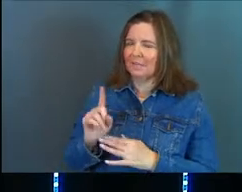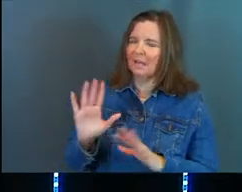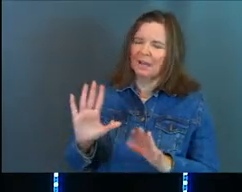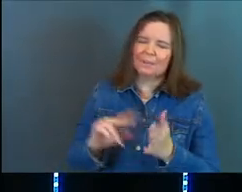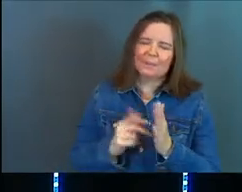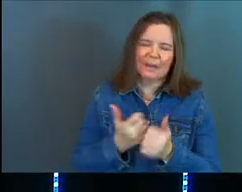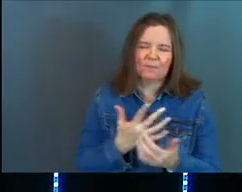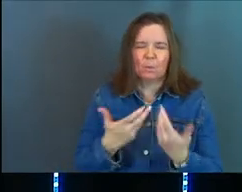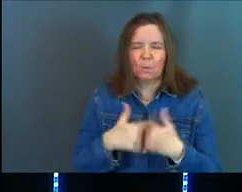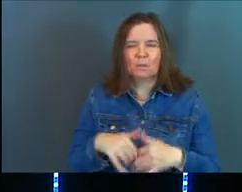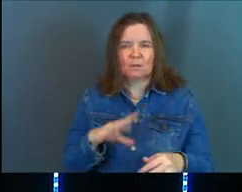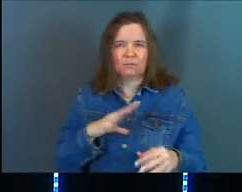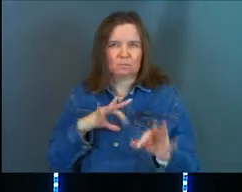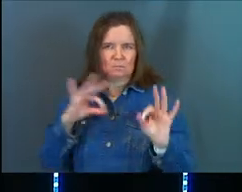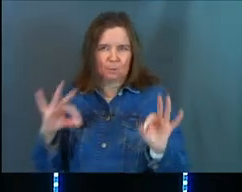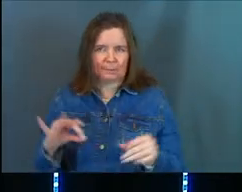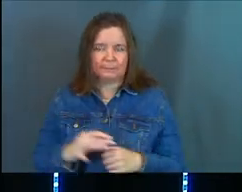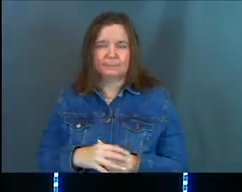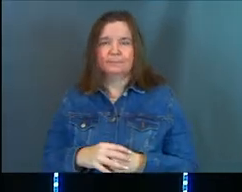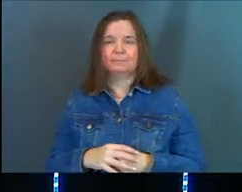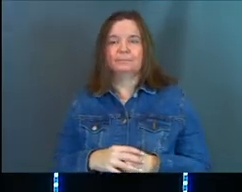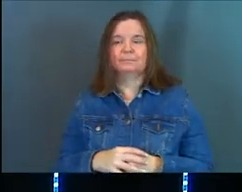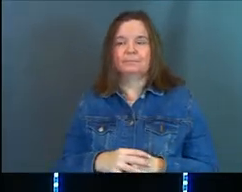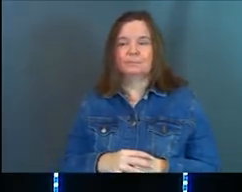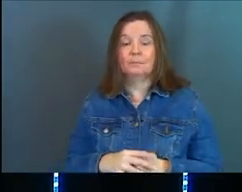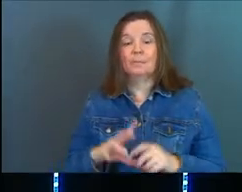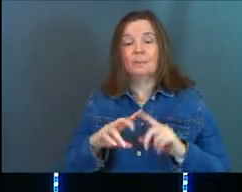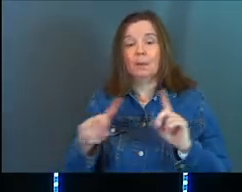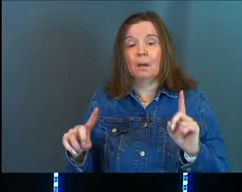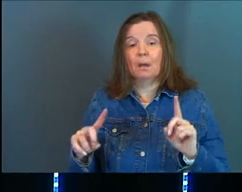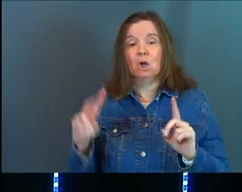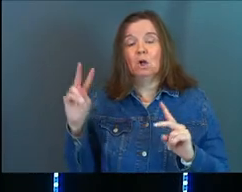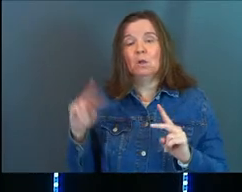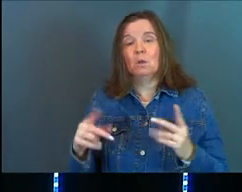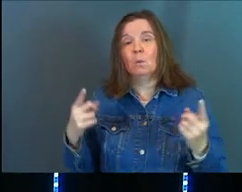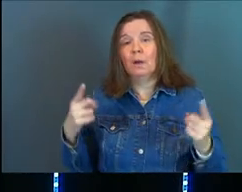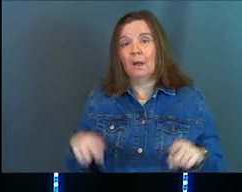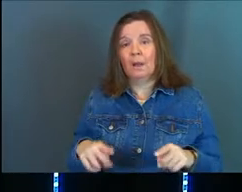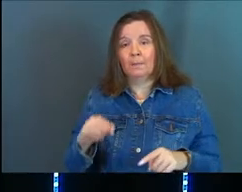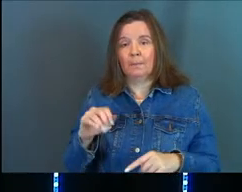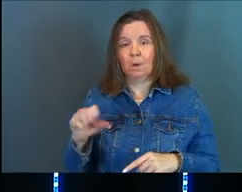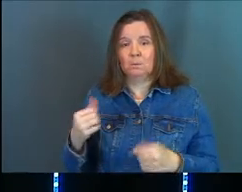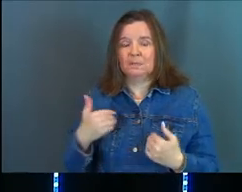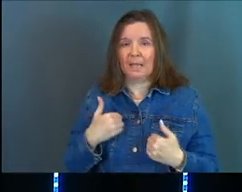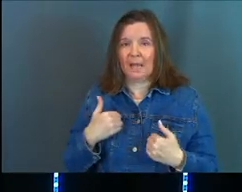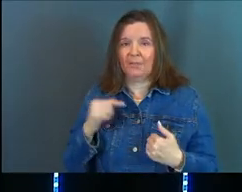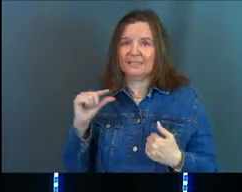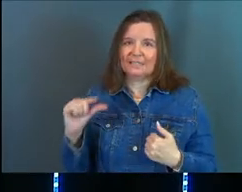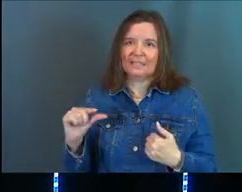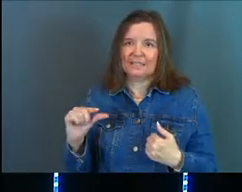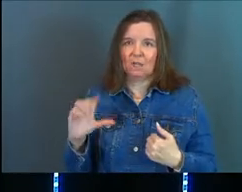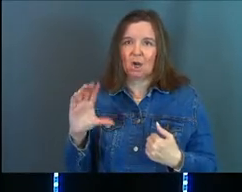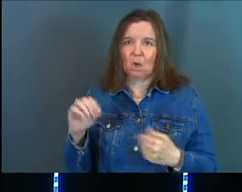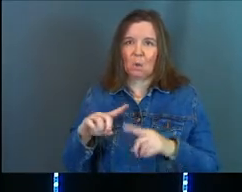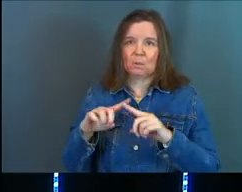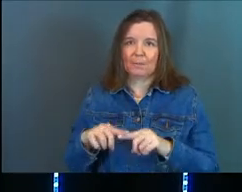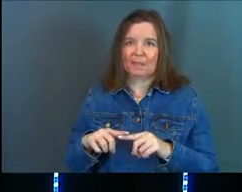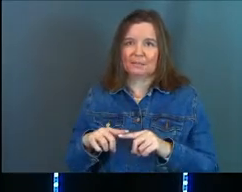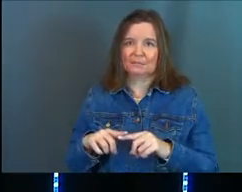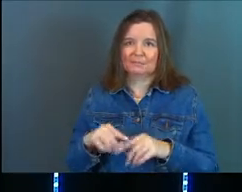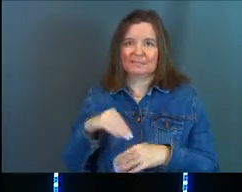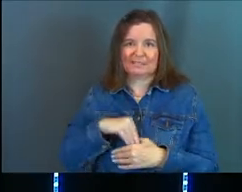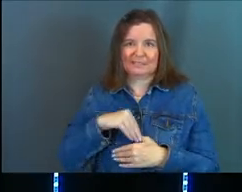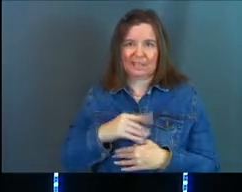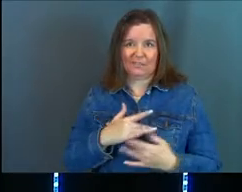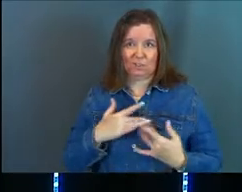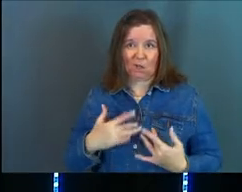second. I mean, everything worked out, and it was all great. But look at what happened. Moses had this little codependent dysfunction